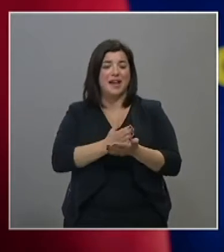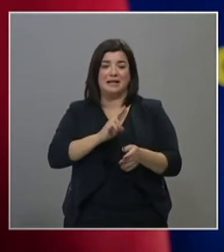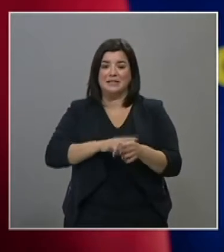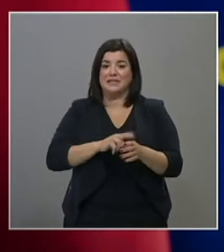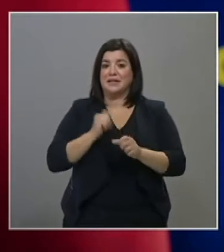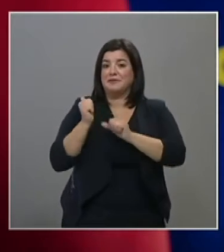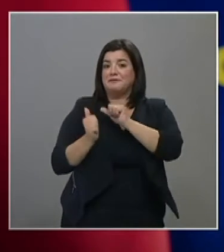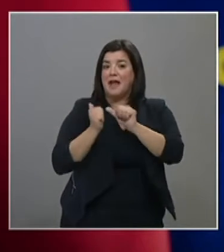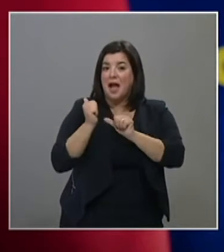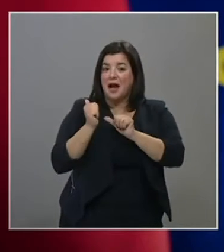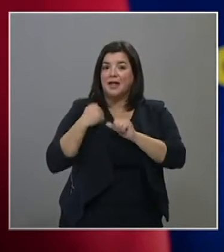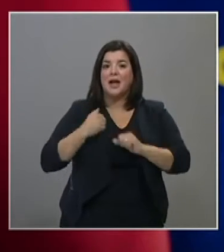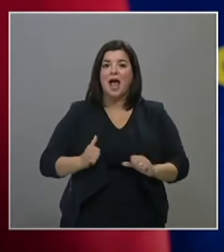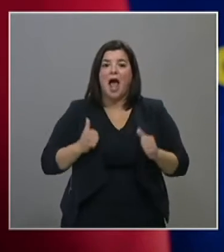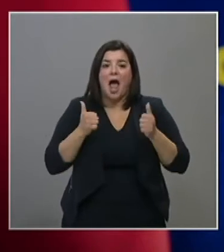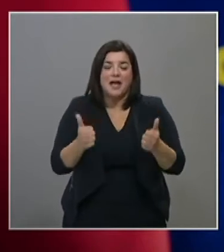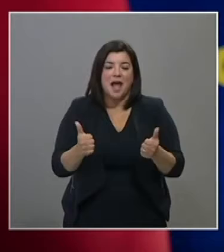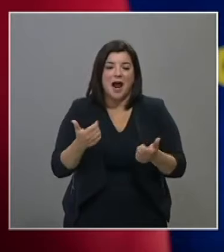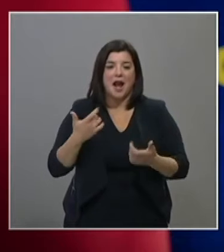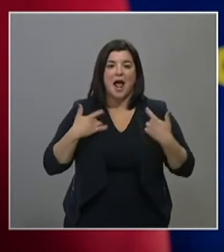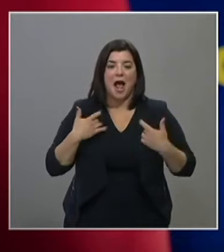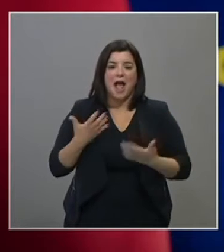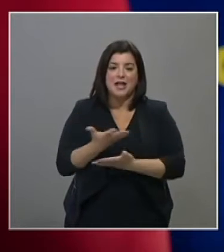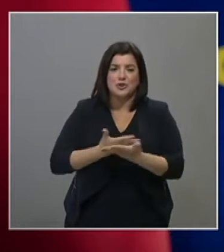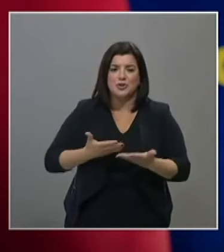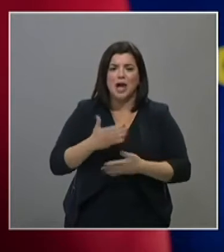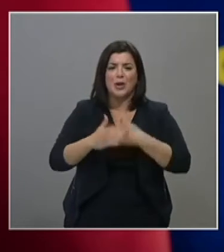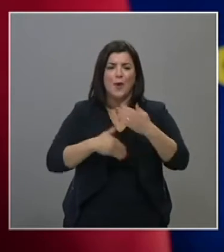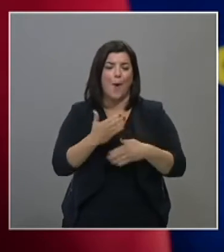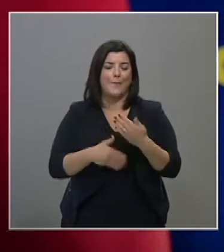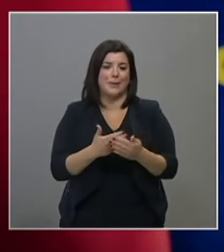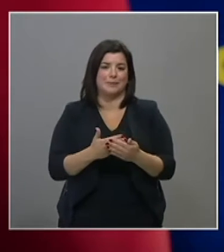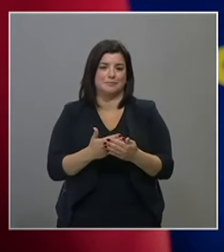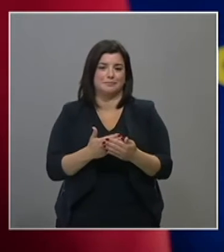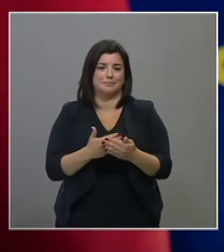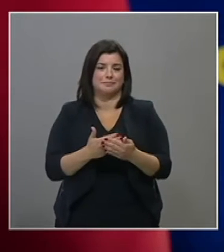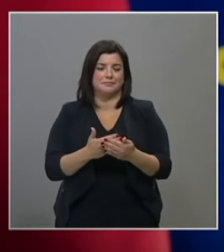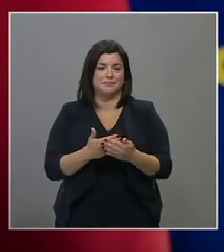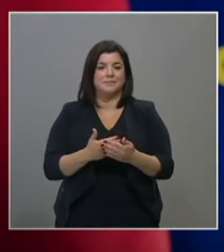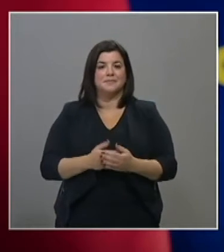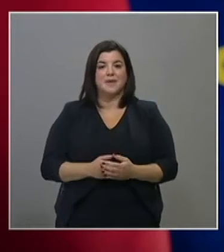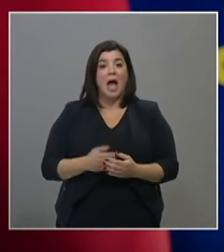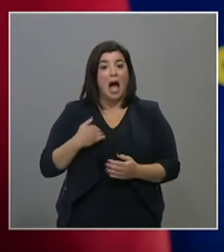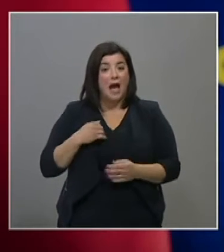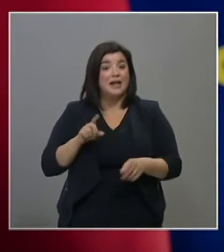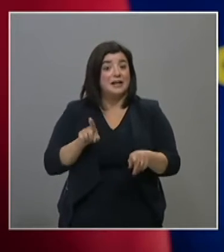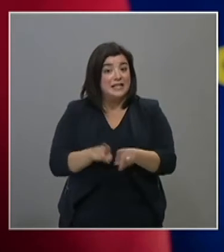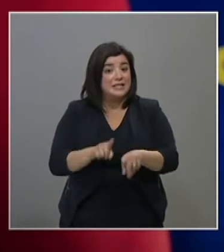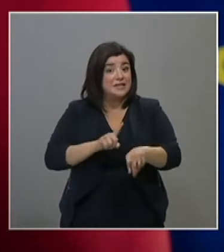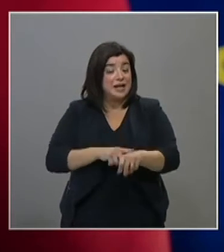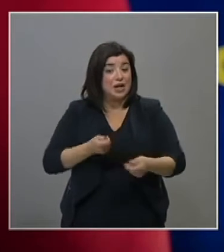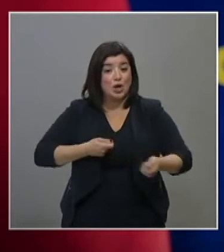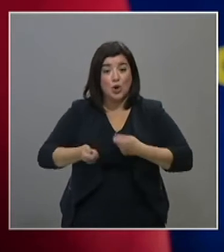fuq quddiem-nett ta' kif il-ħajja soċjali baqgħet għaddejja qrib in-normalità. Filwaqt li kontrollajna b'mod